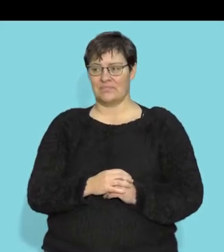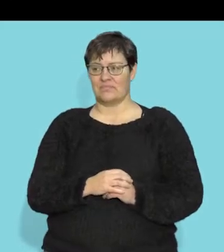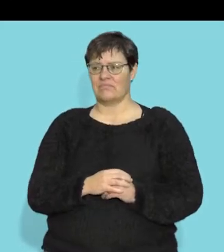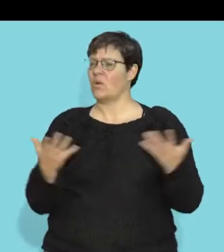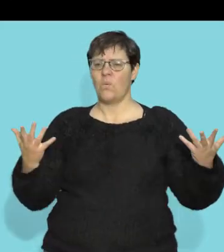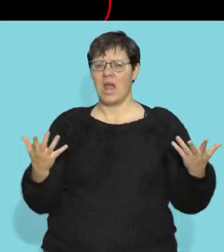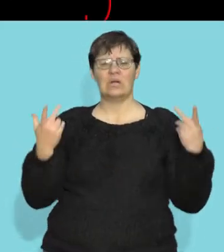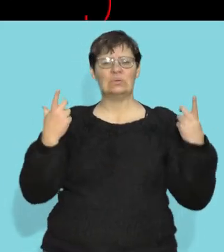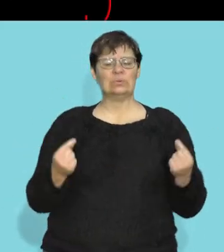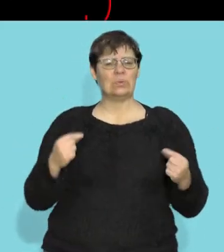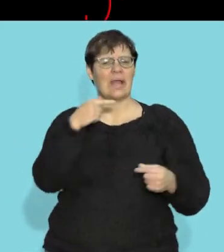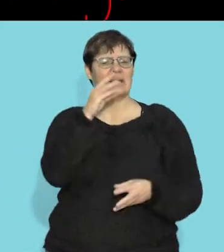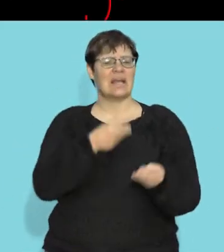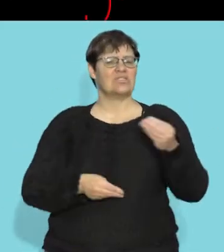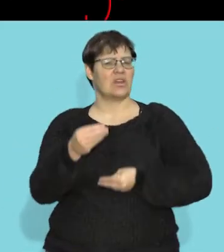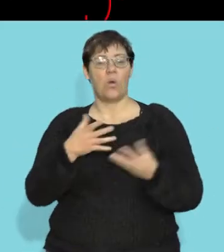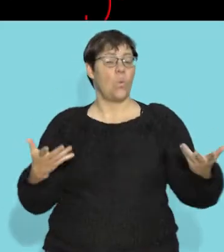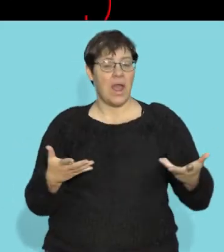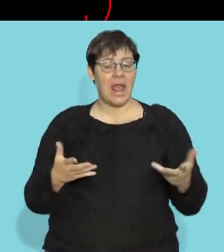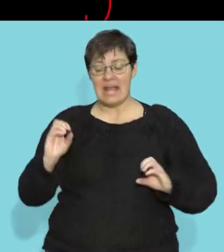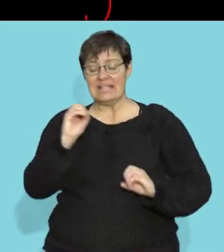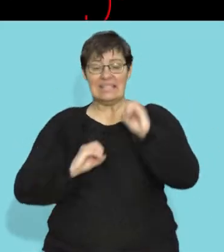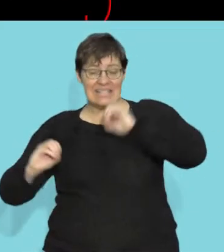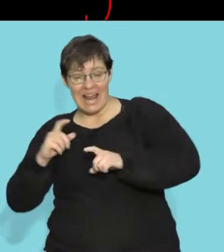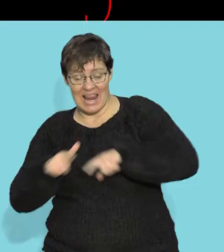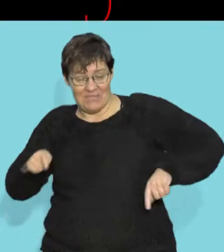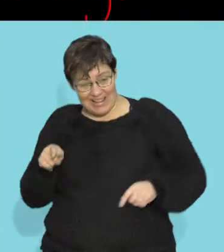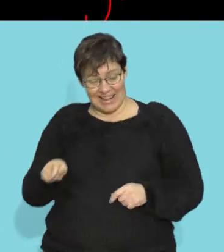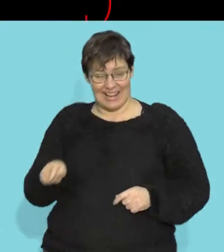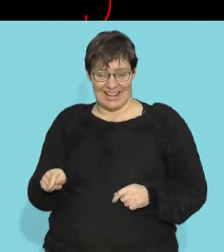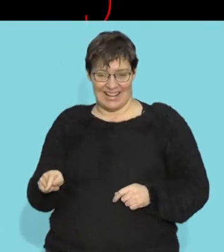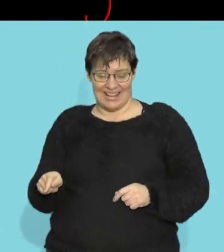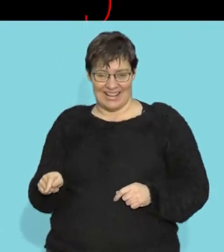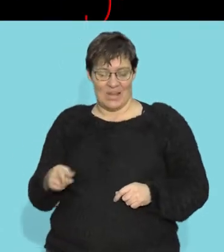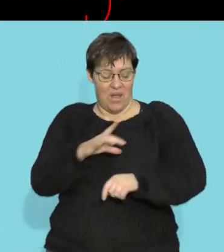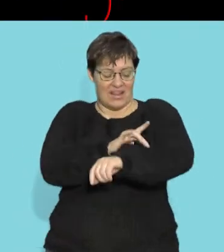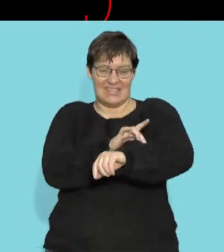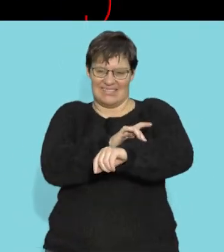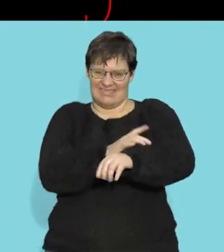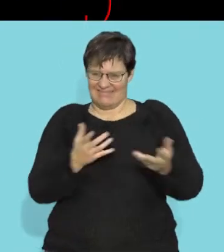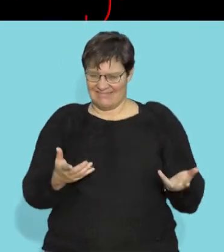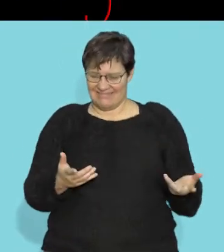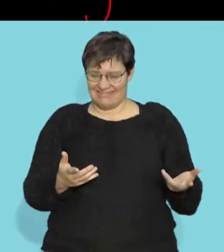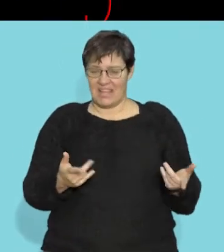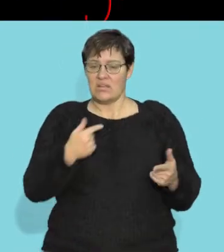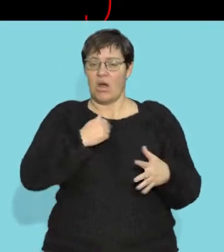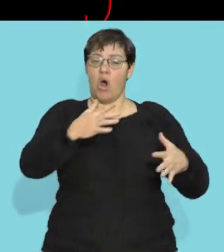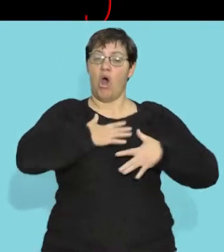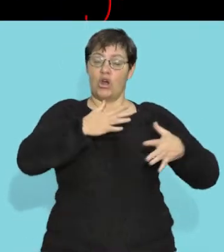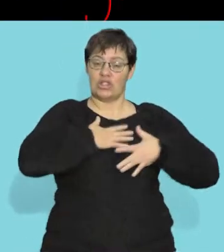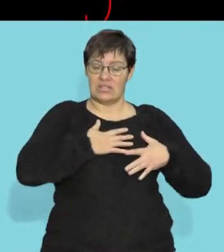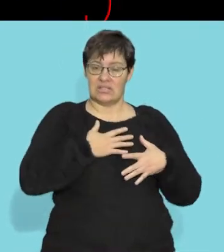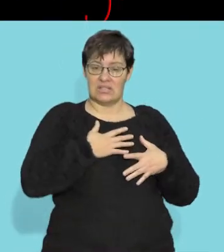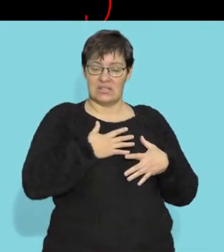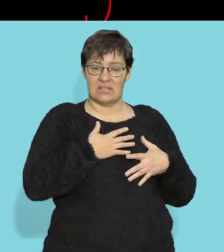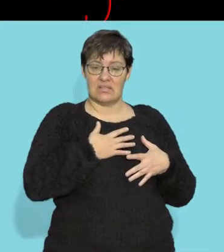Right, where have we done gas exchange now? At cell level, right, in the tissues. So the oxygen